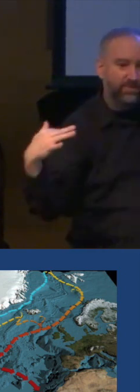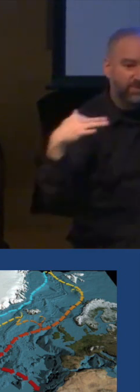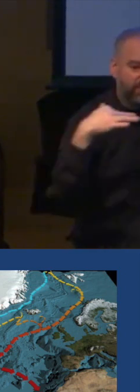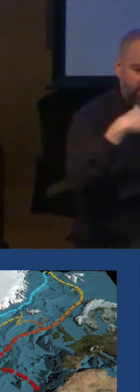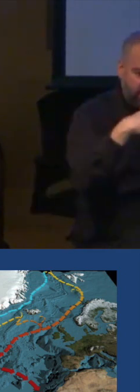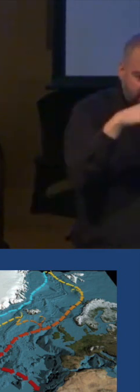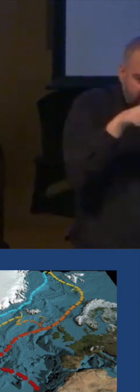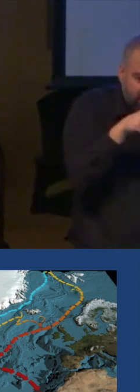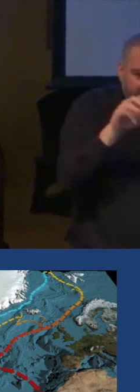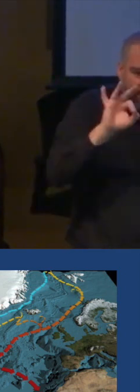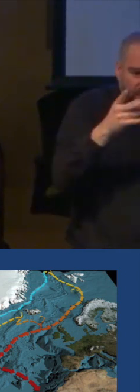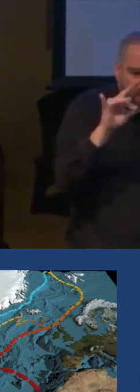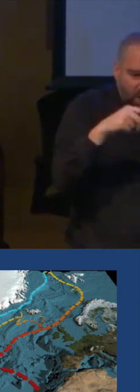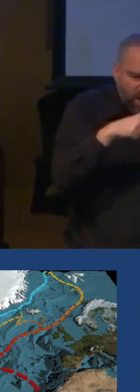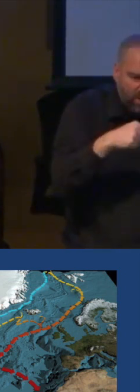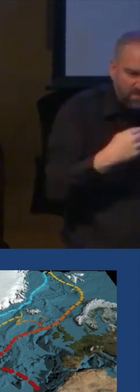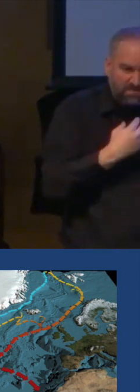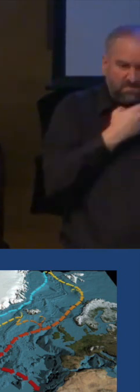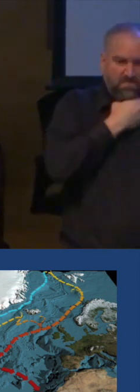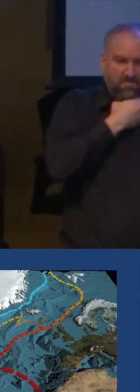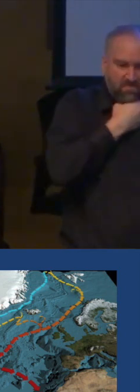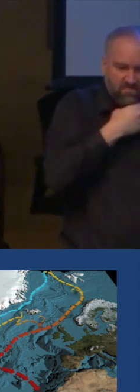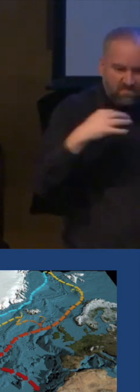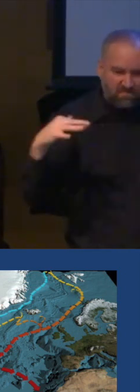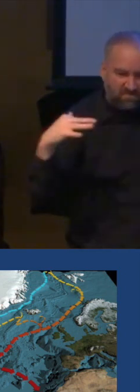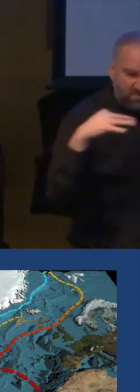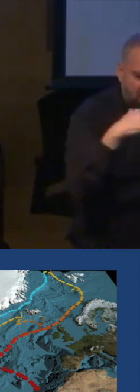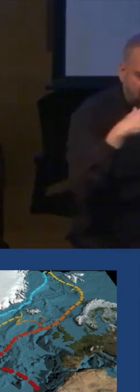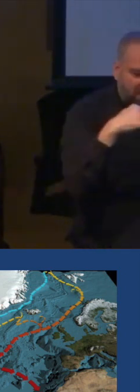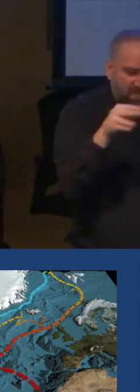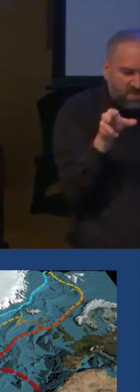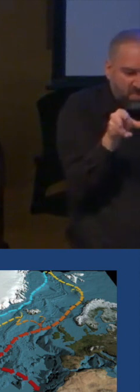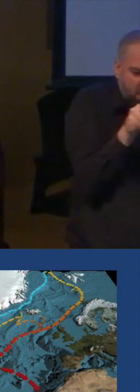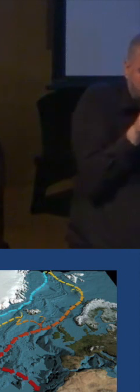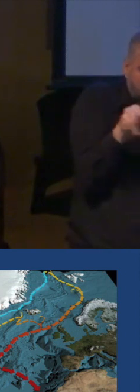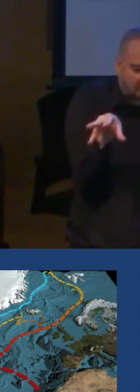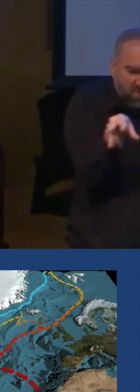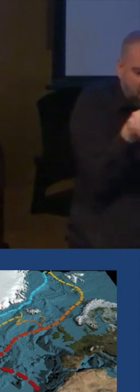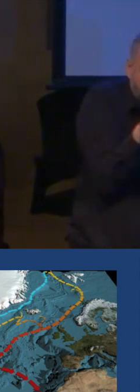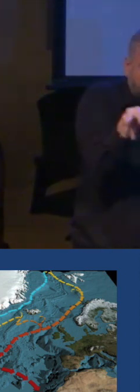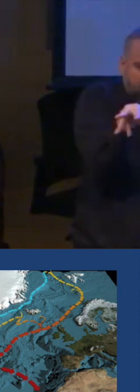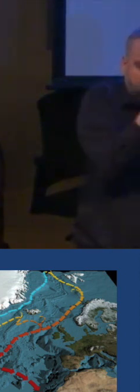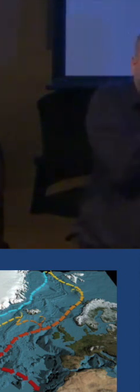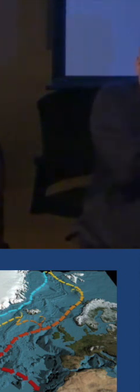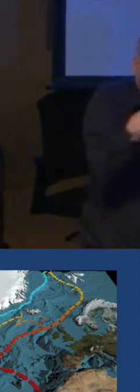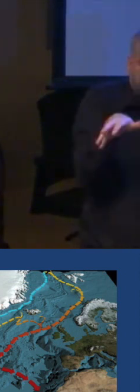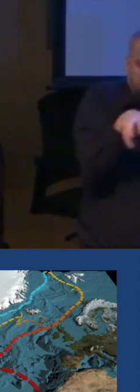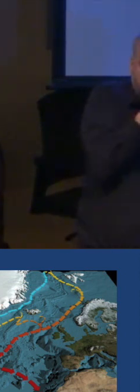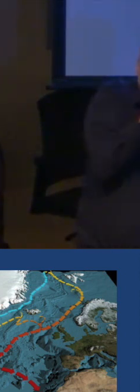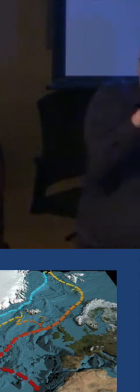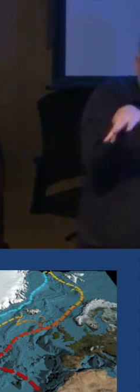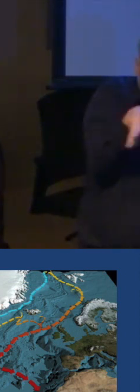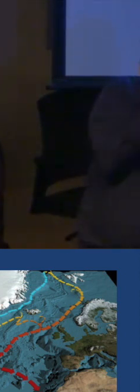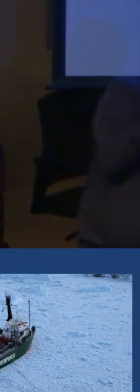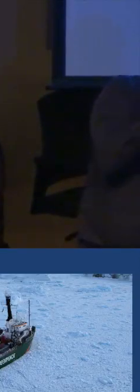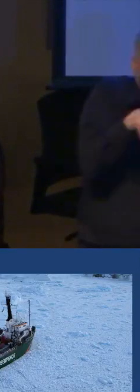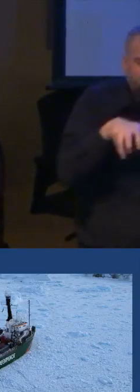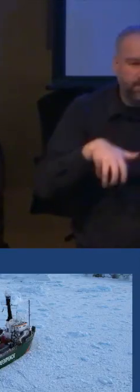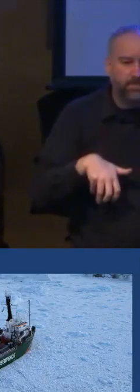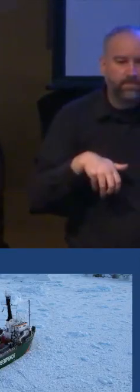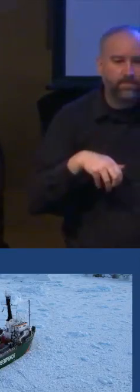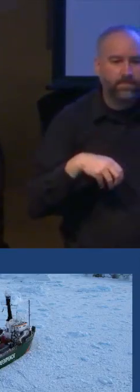bottleneck for climate variability in both directions. That was 2008. The following year,